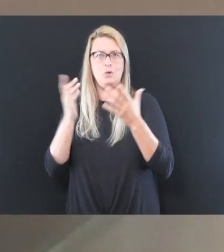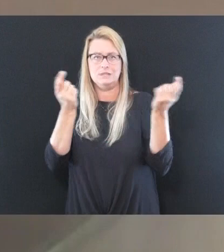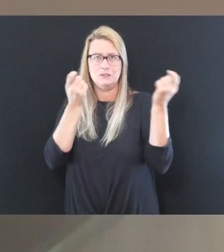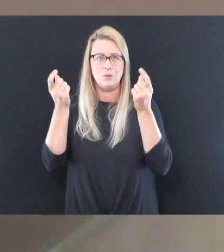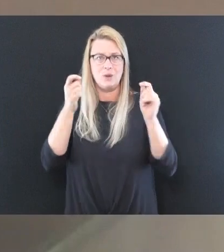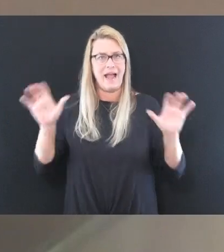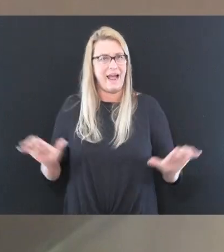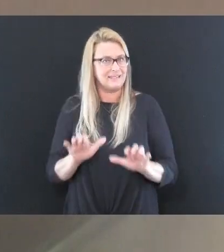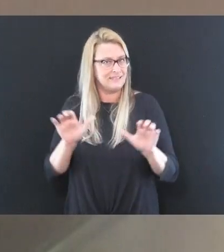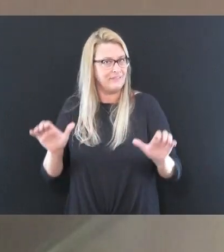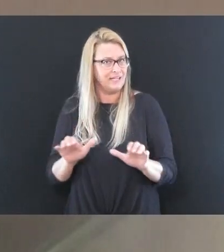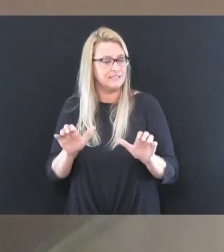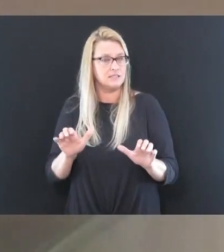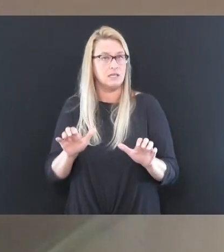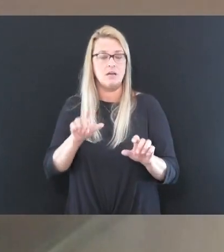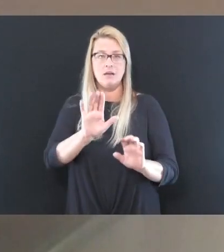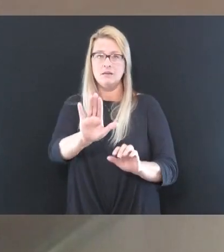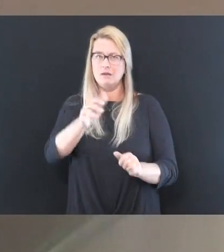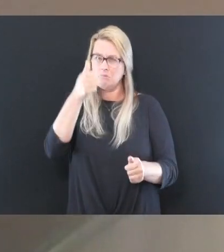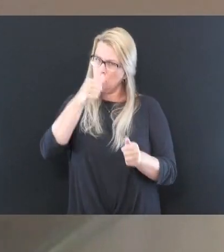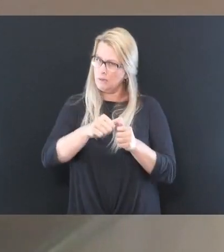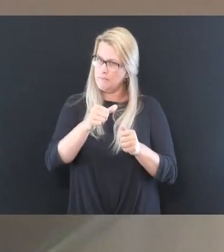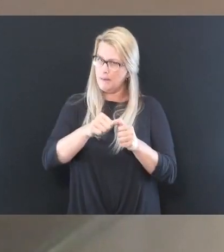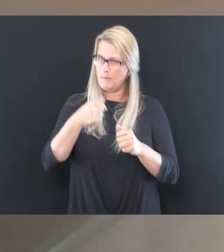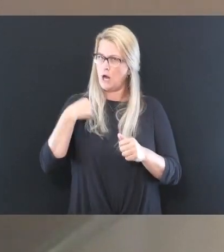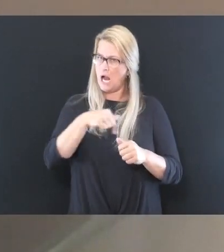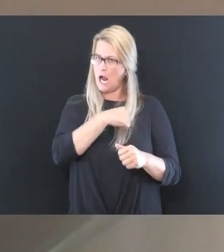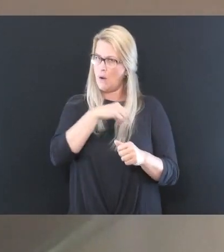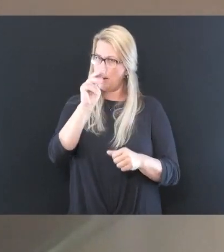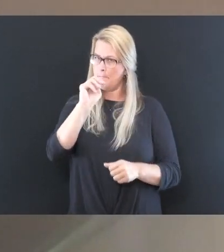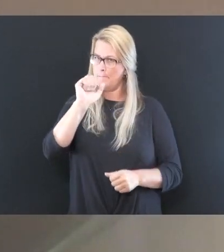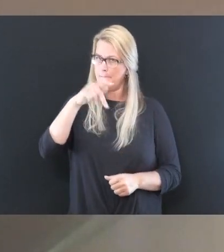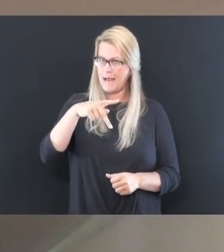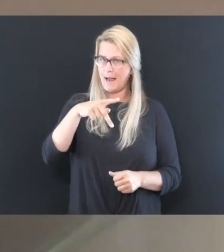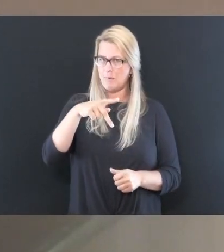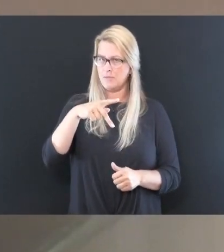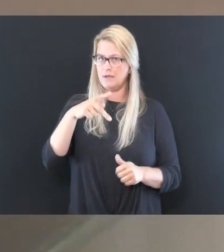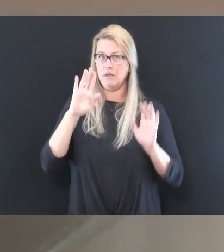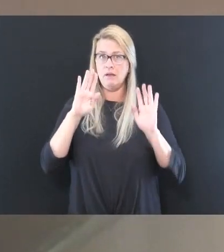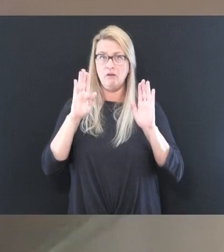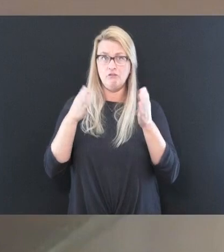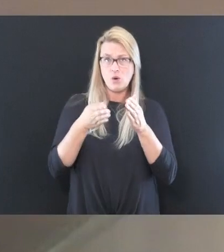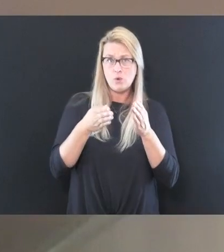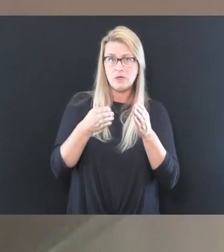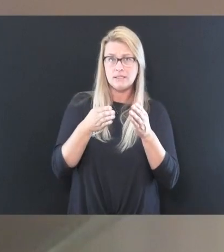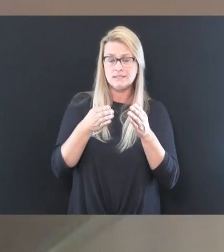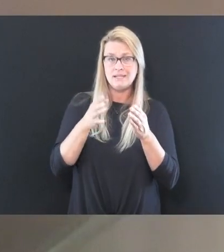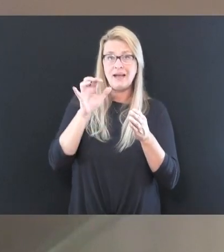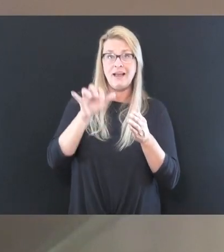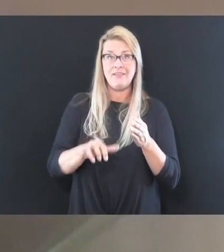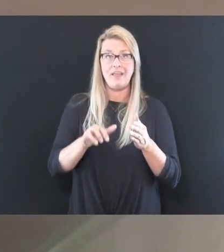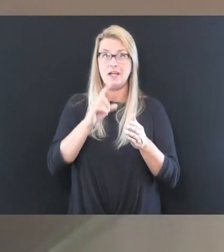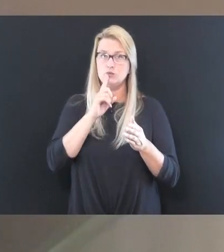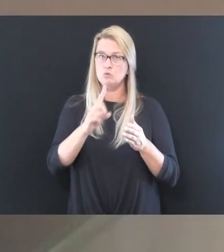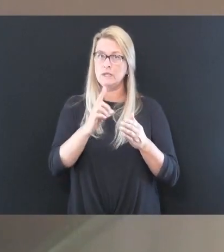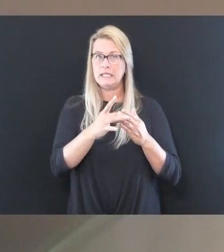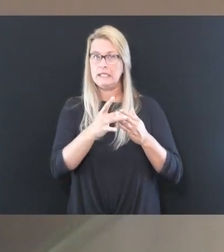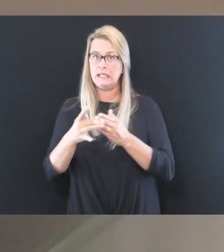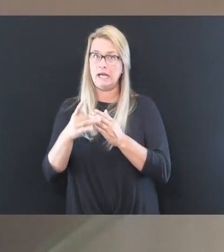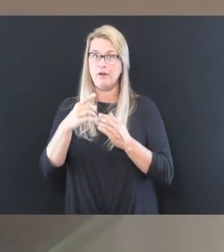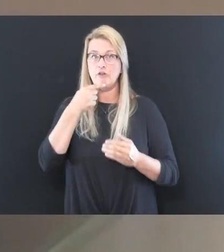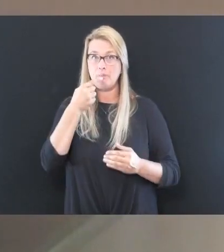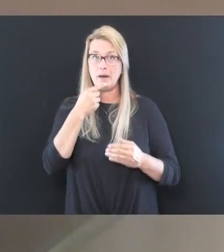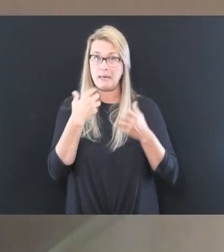activities. But remember, this map and our focus is really one that is public health driven. And we